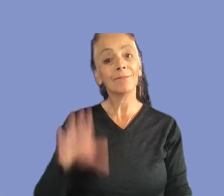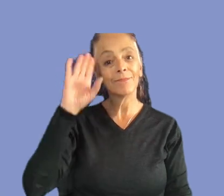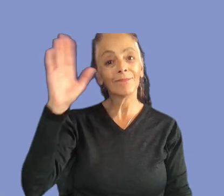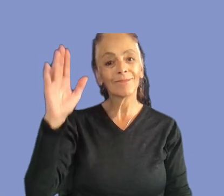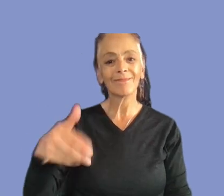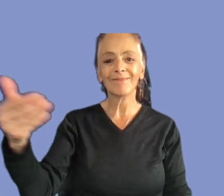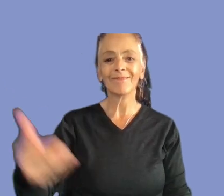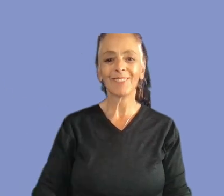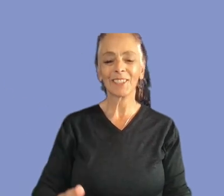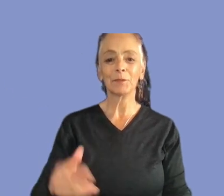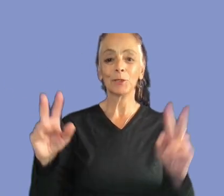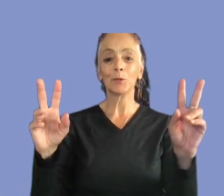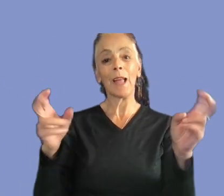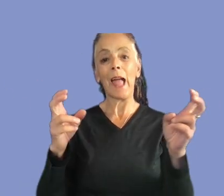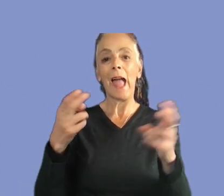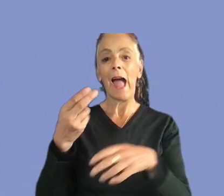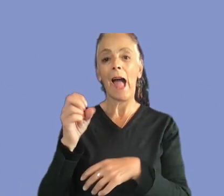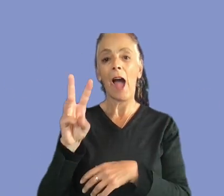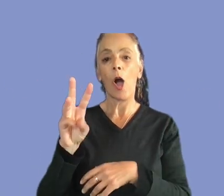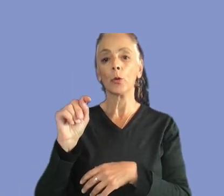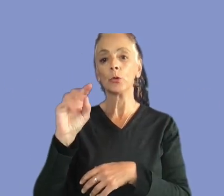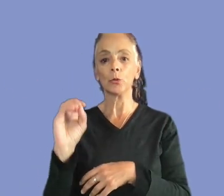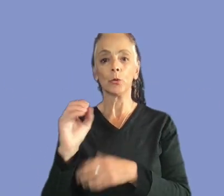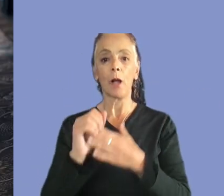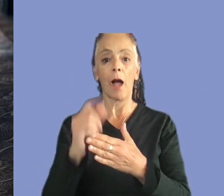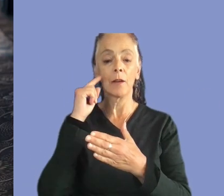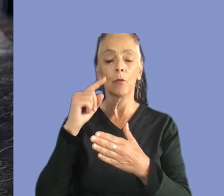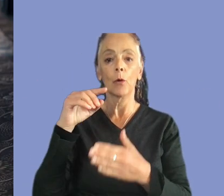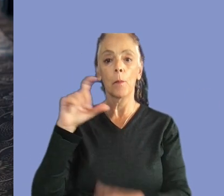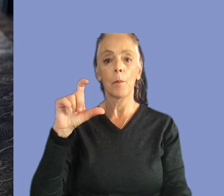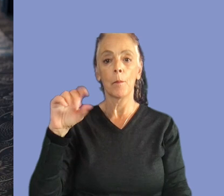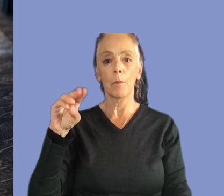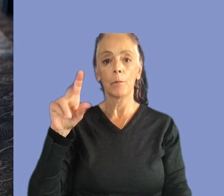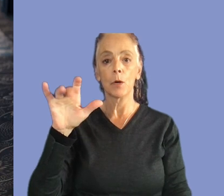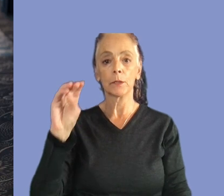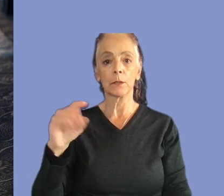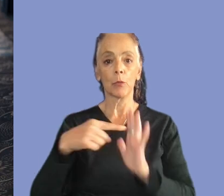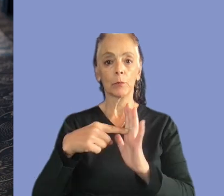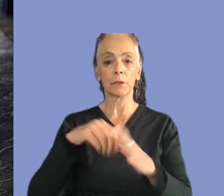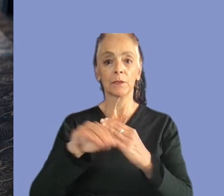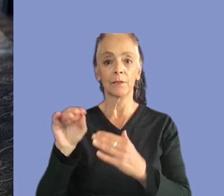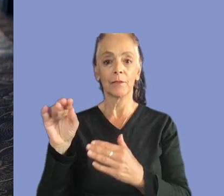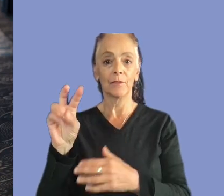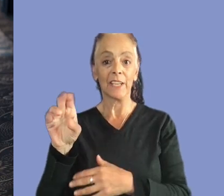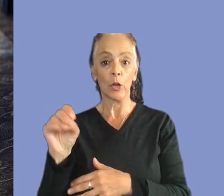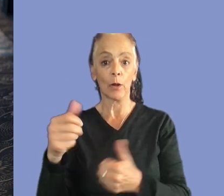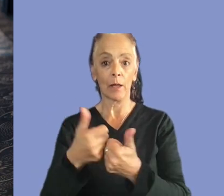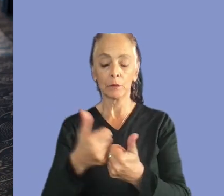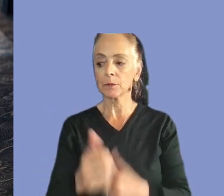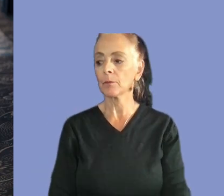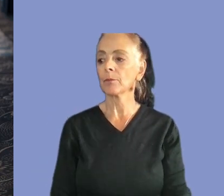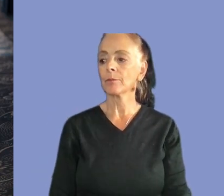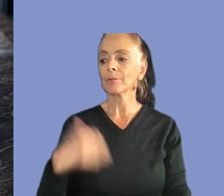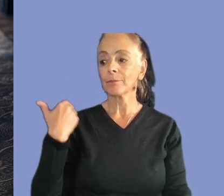Hello and welcome to a how-to guide for Muslim representation in video games. My name is Osama Dorias. I'm a Muslim. I'm